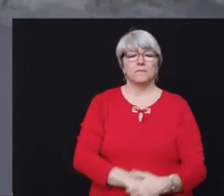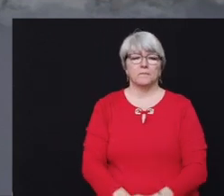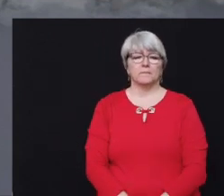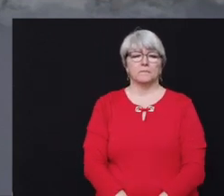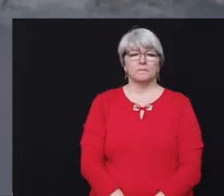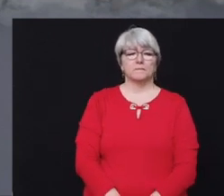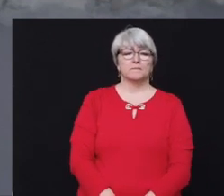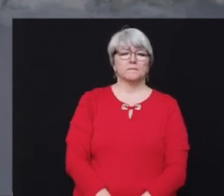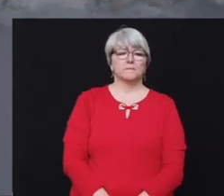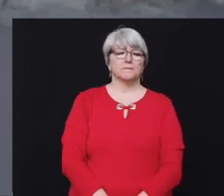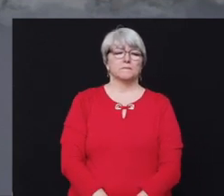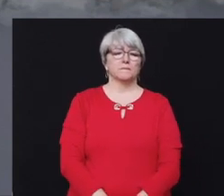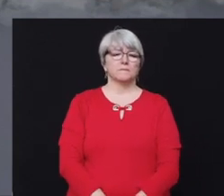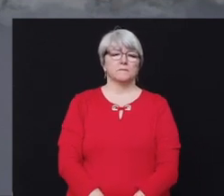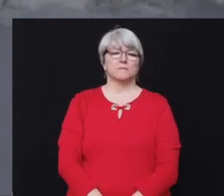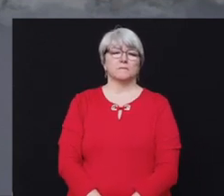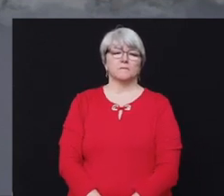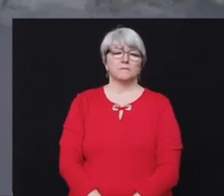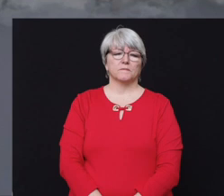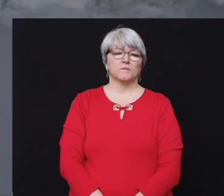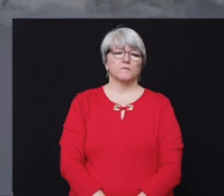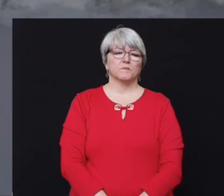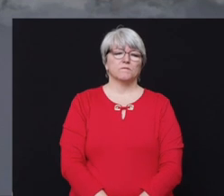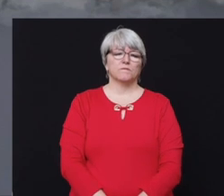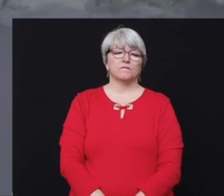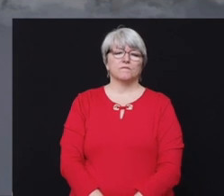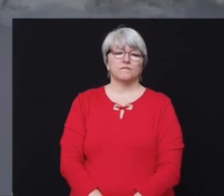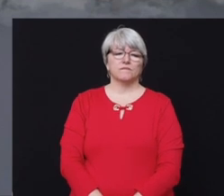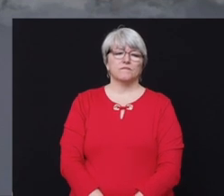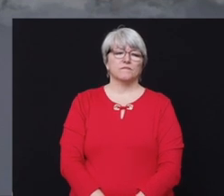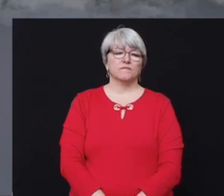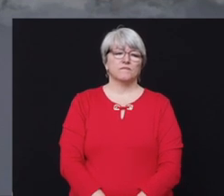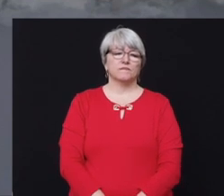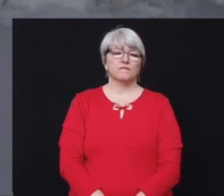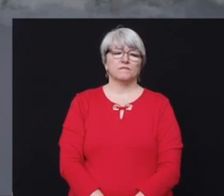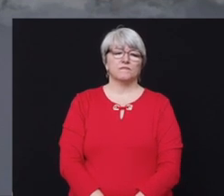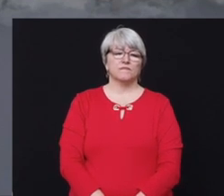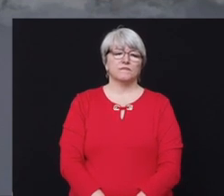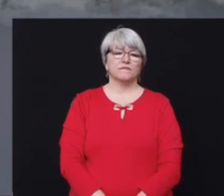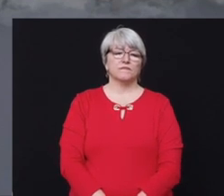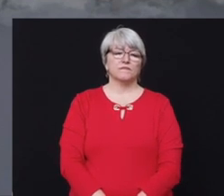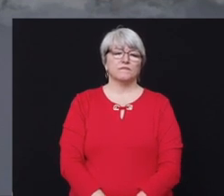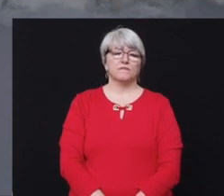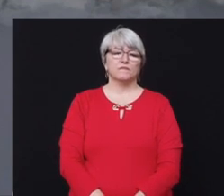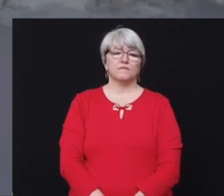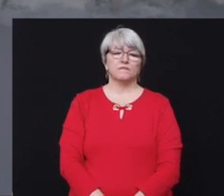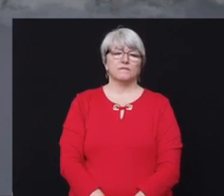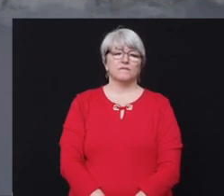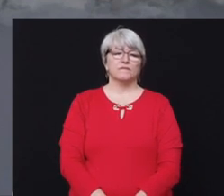name, let the nation sing it louder, 'cause nothing has the power to